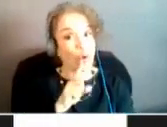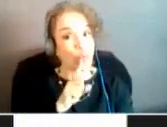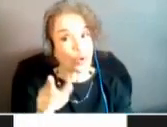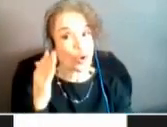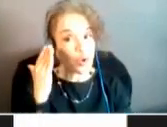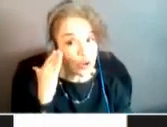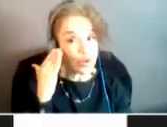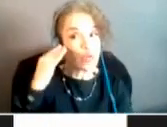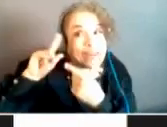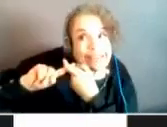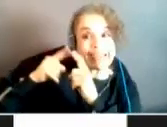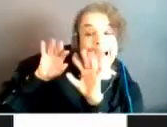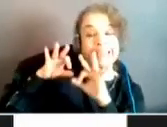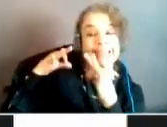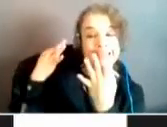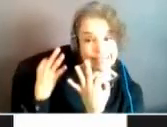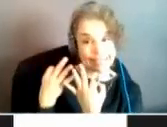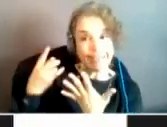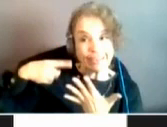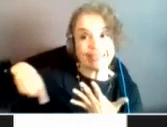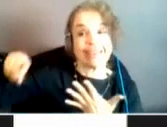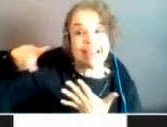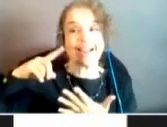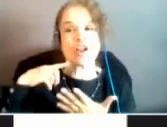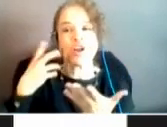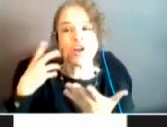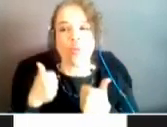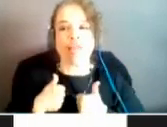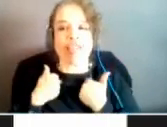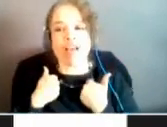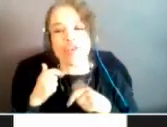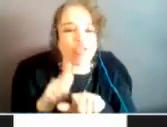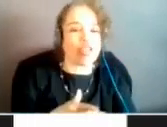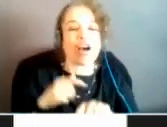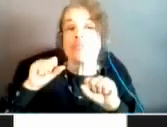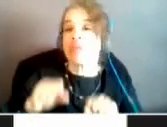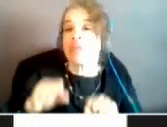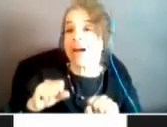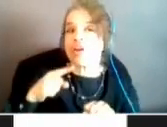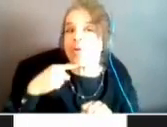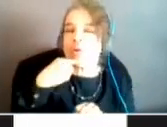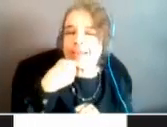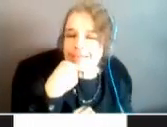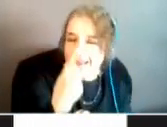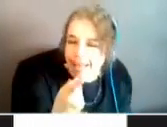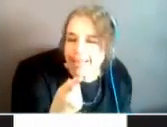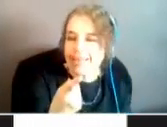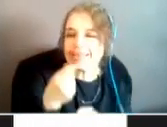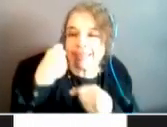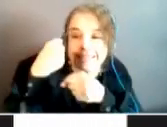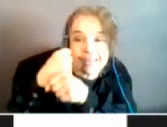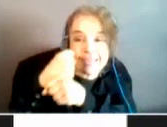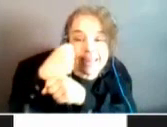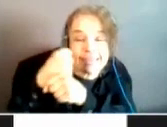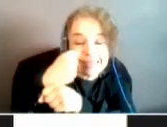have talked to your friends or family and said to them, you know, I want to live as long as possible. But when I tell you, statistically